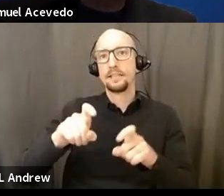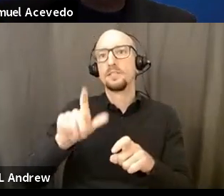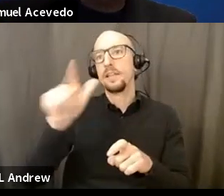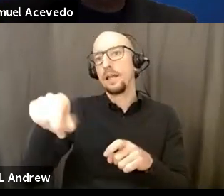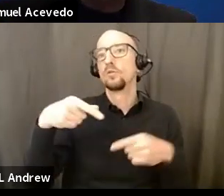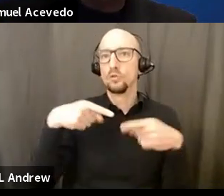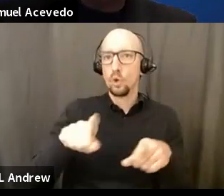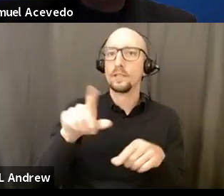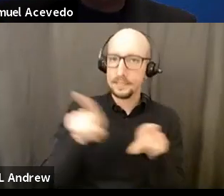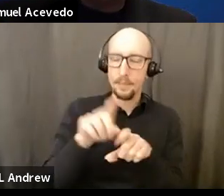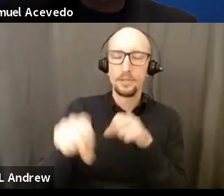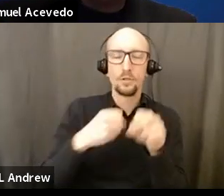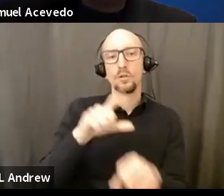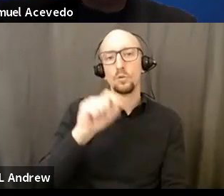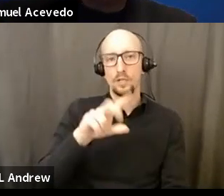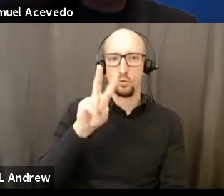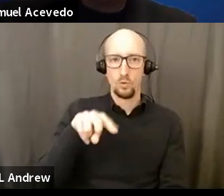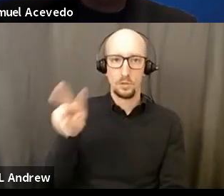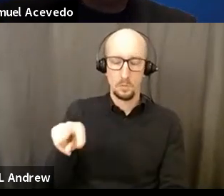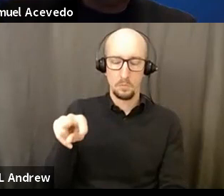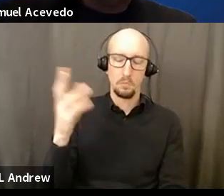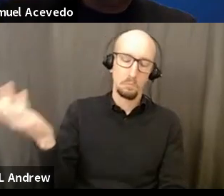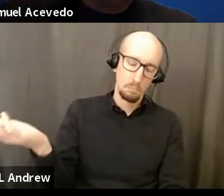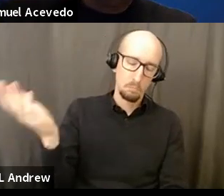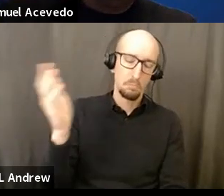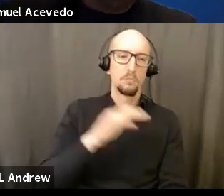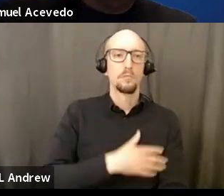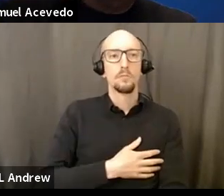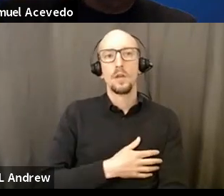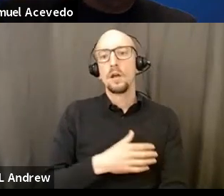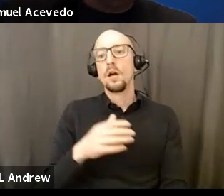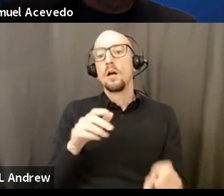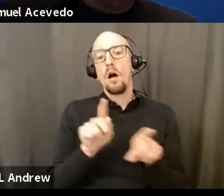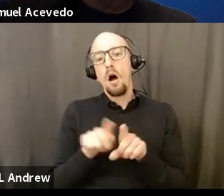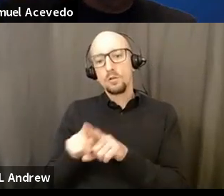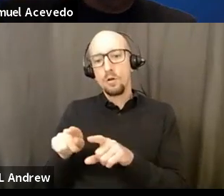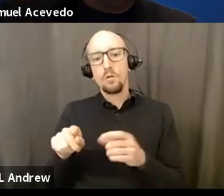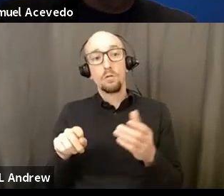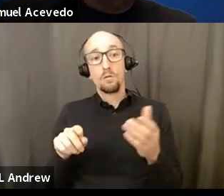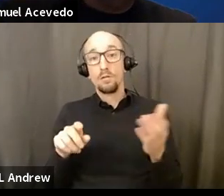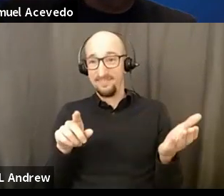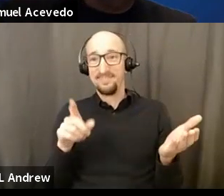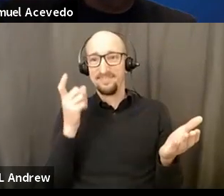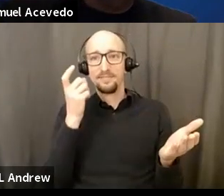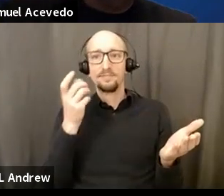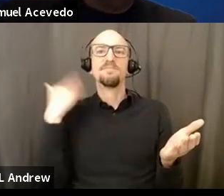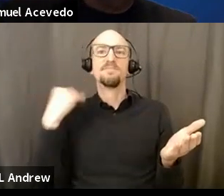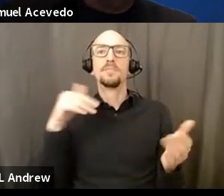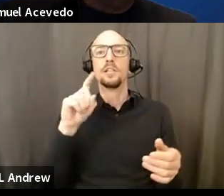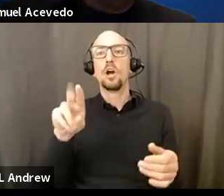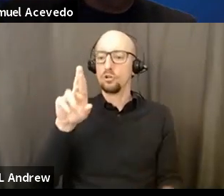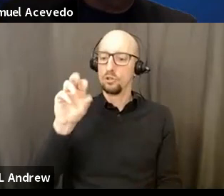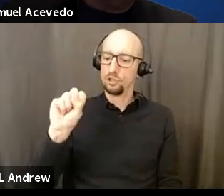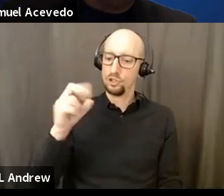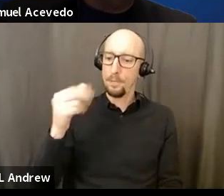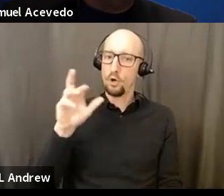think we could re-examine the idea from Dr. Shepard that without having it